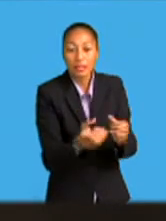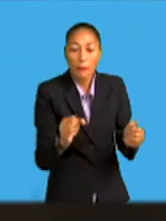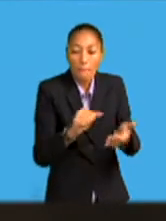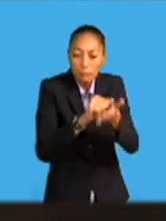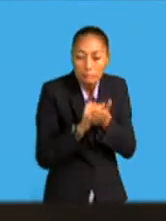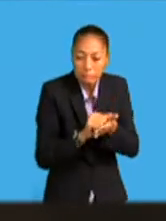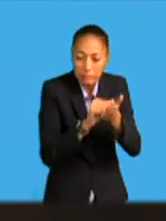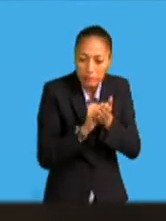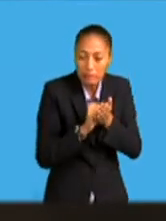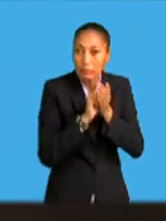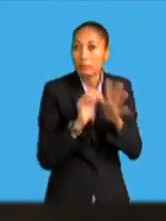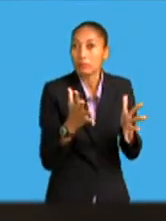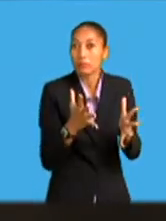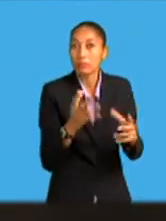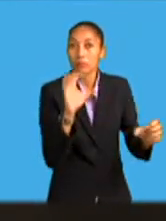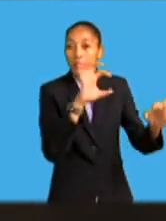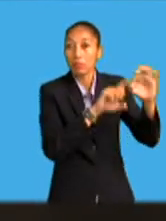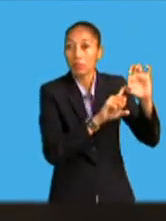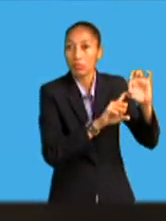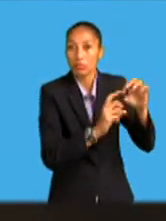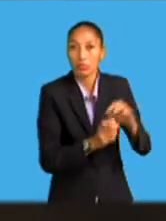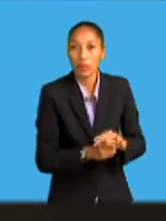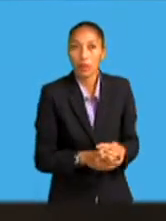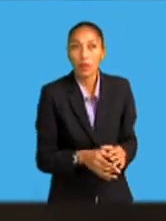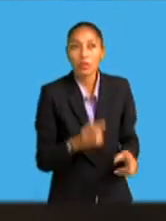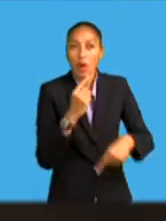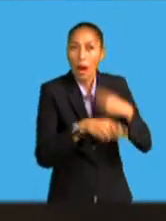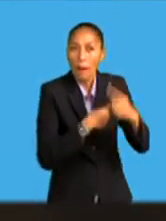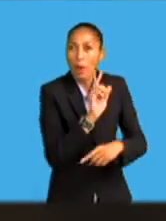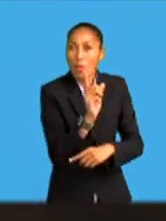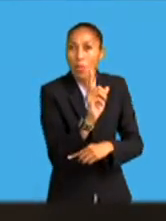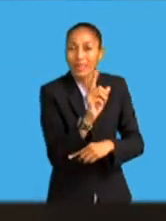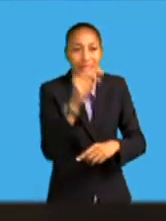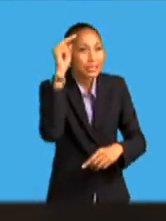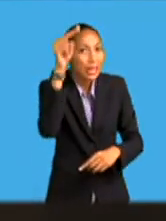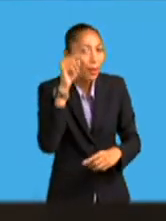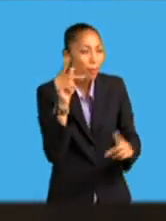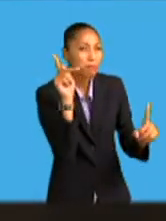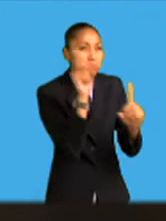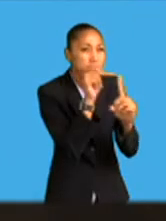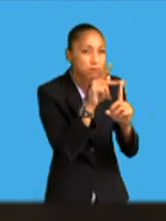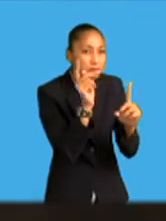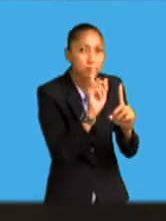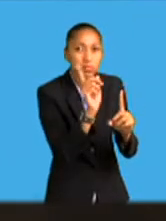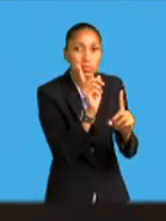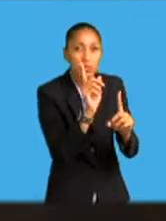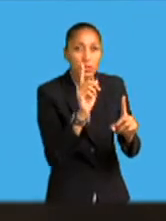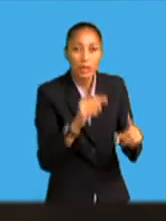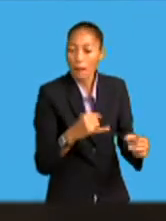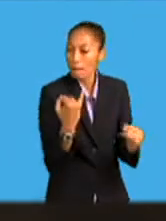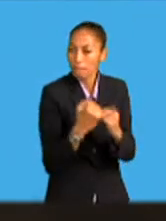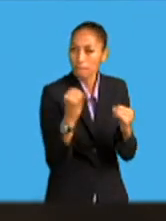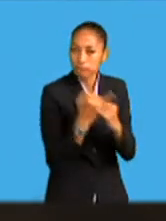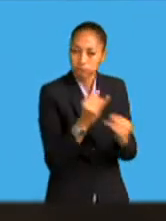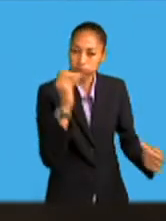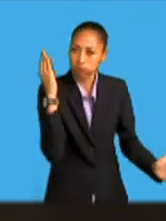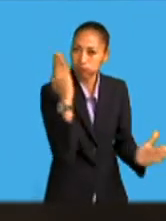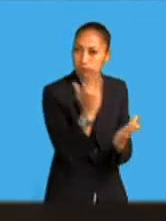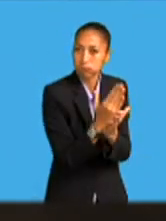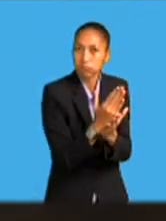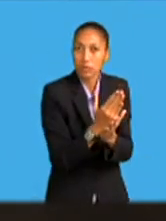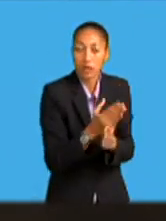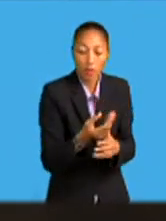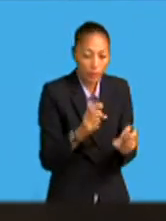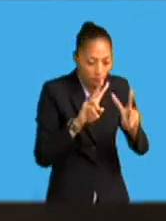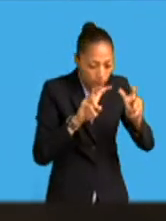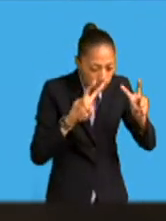Goals and also addresses our national priorities in a cohesive and effective manner that can be monitored